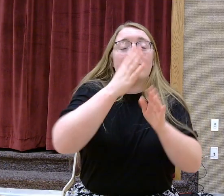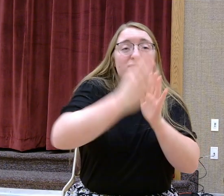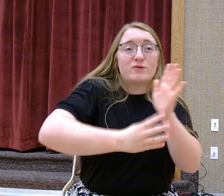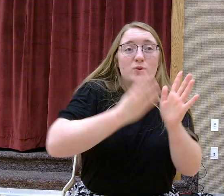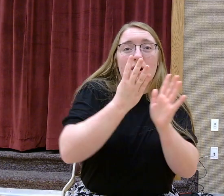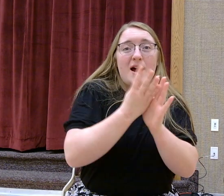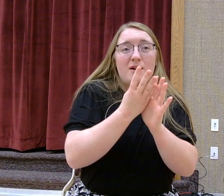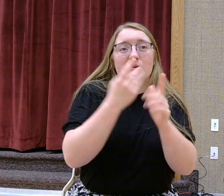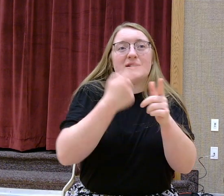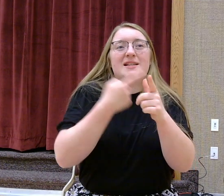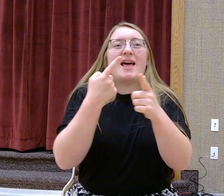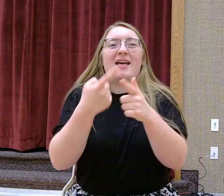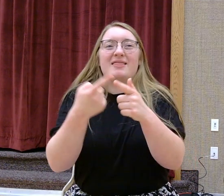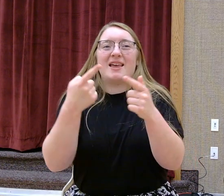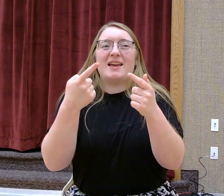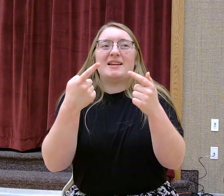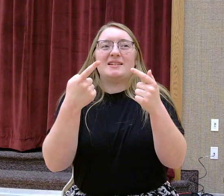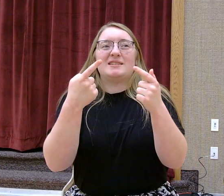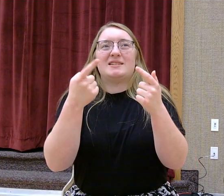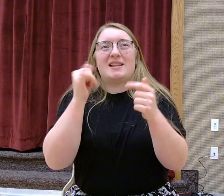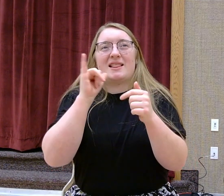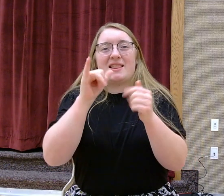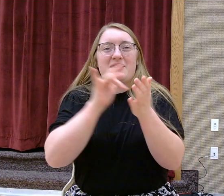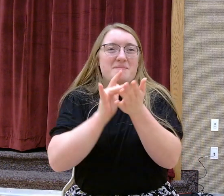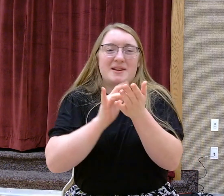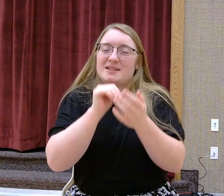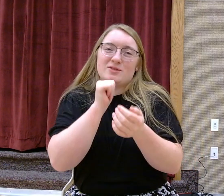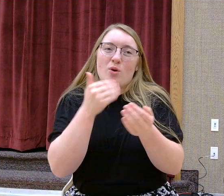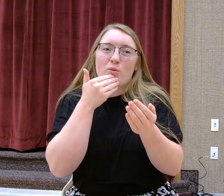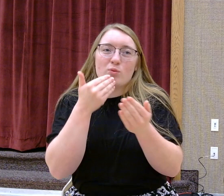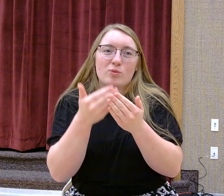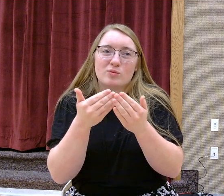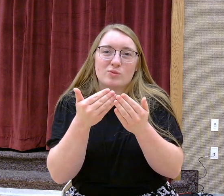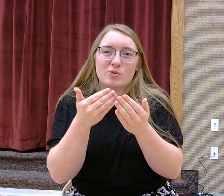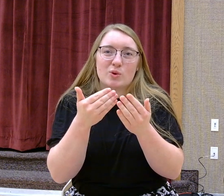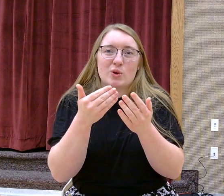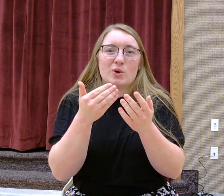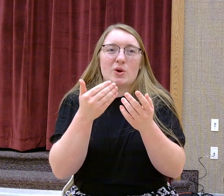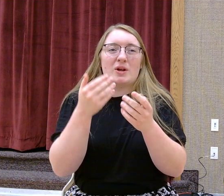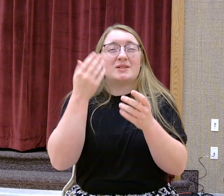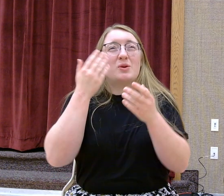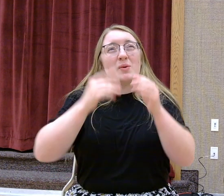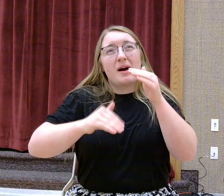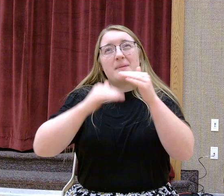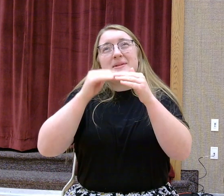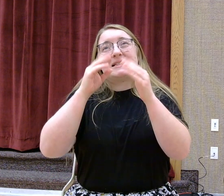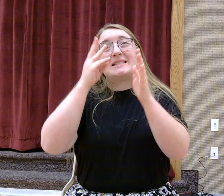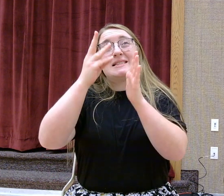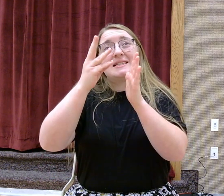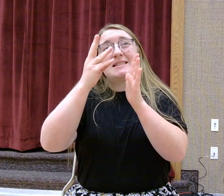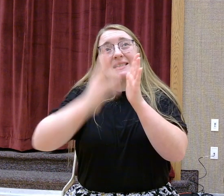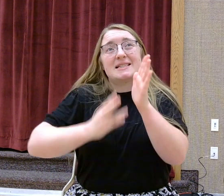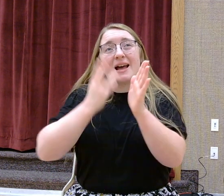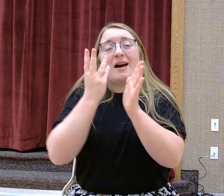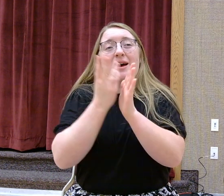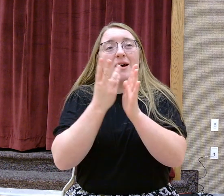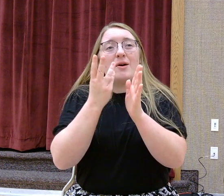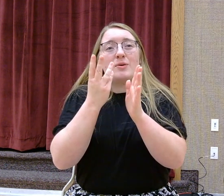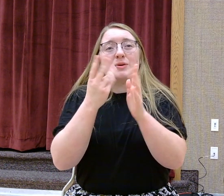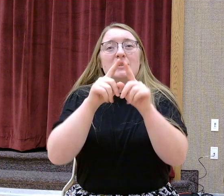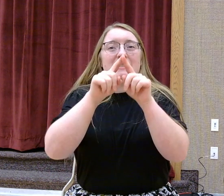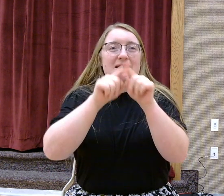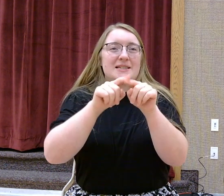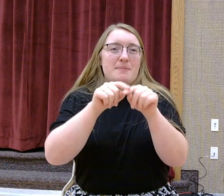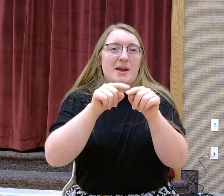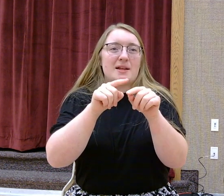don't give them, I think it's 4 to 6, maybe sometimes up to 6 hours, depending on the size of the clot. We typically do not give the